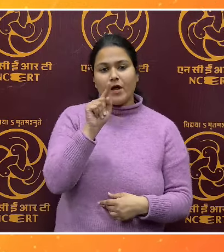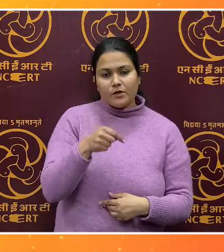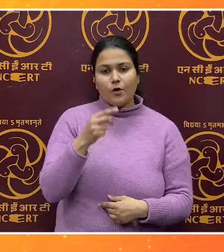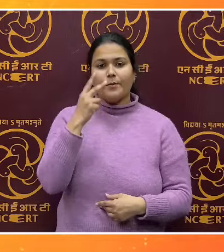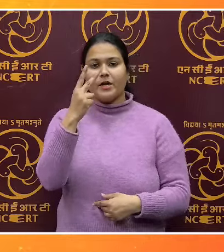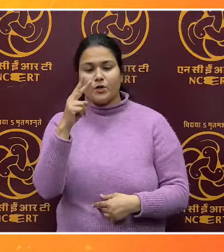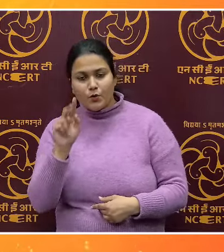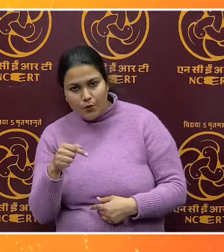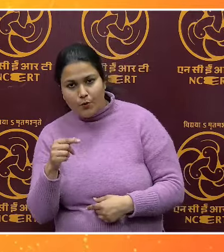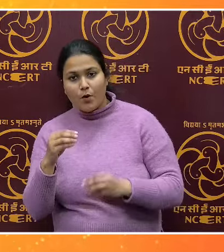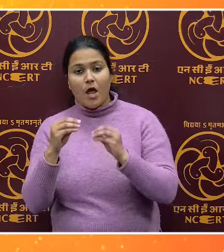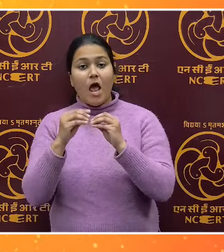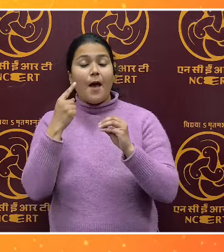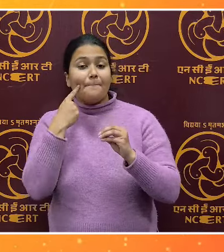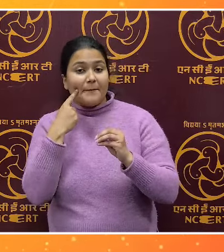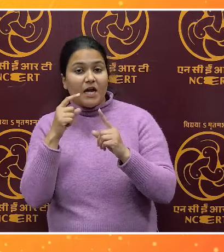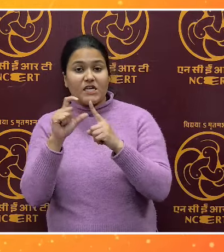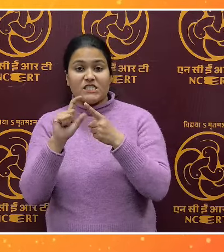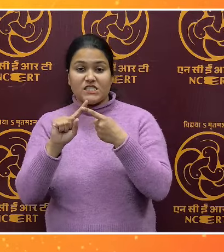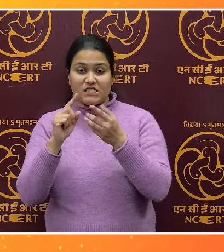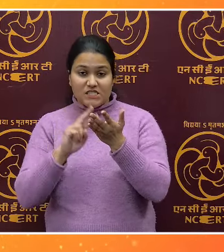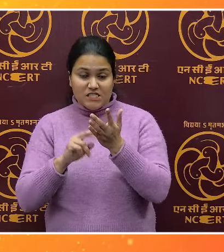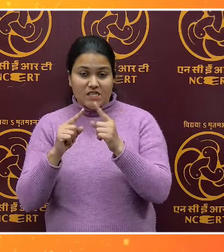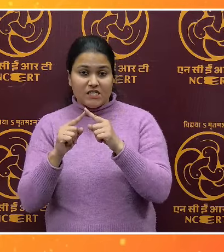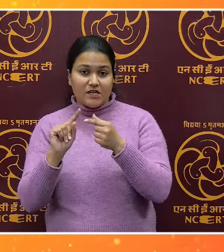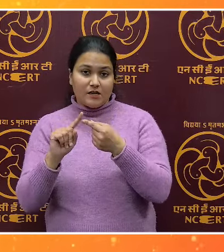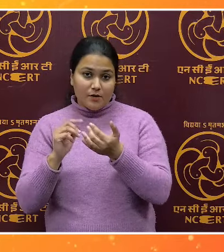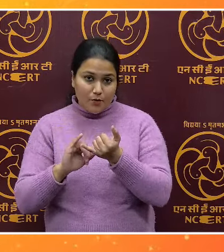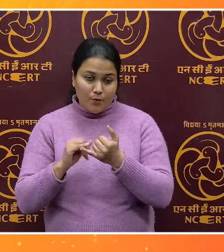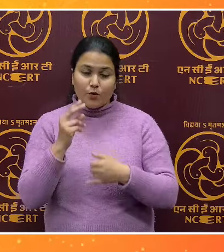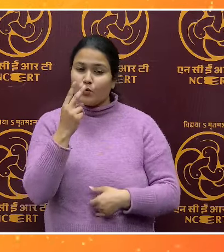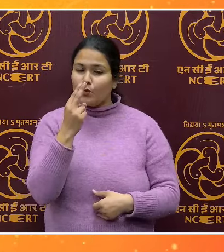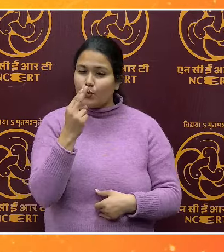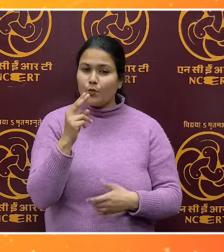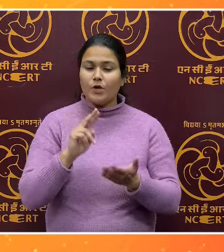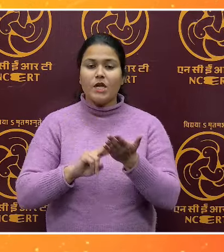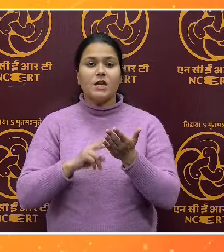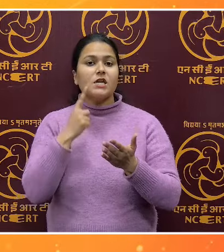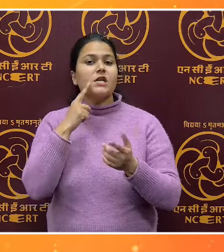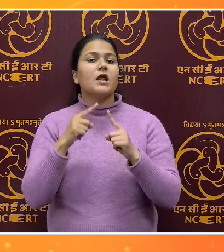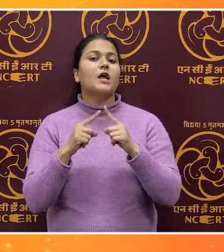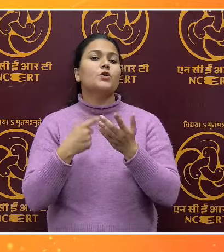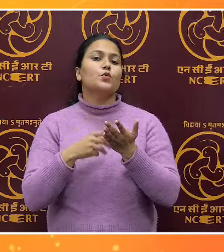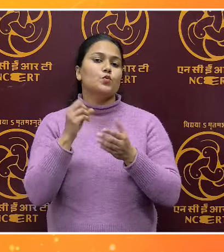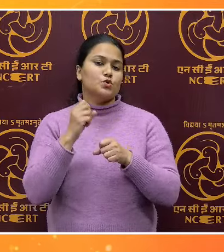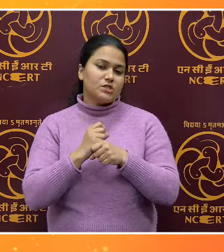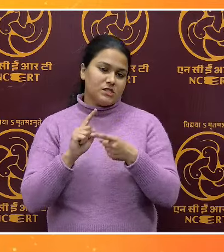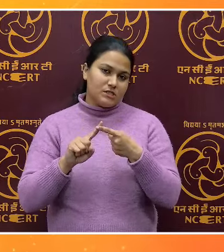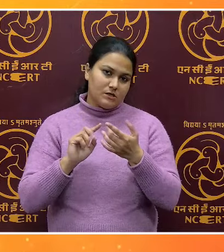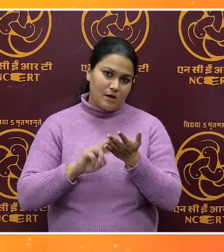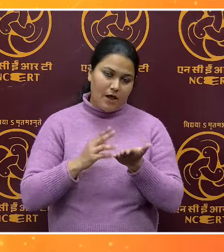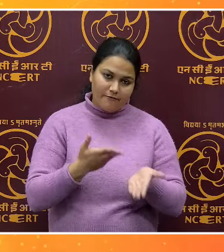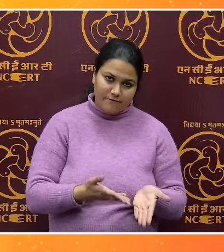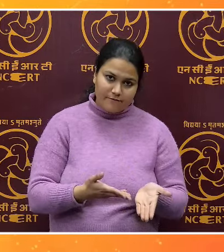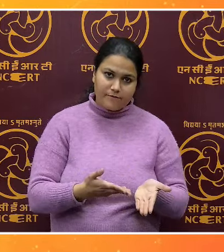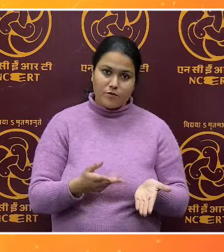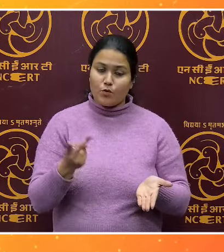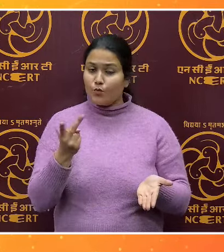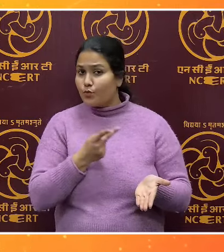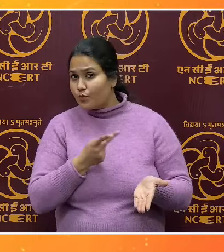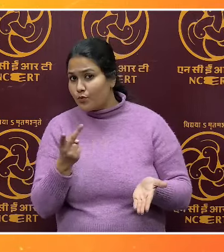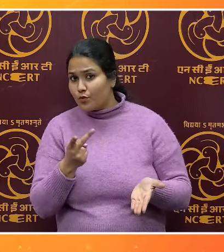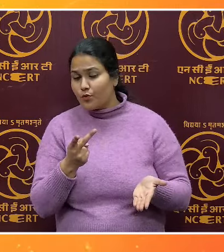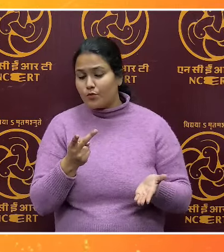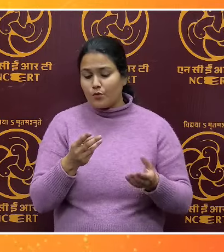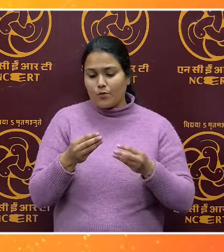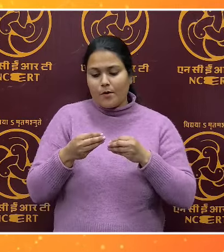didentate or bidentate ligand, because having 2 nitrogen atom, and both nitrogen atom donates pair